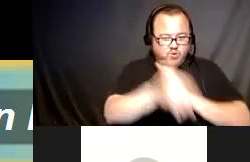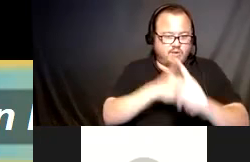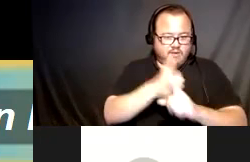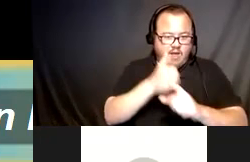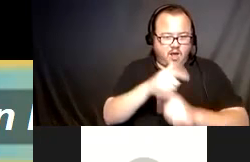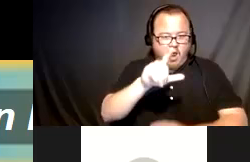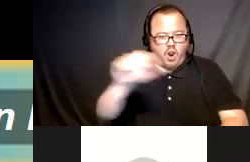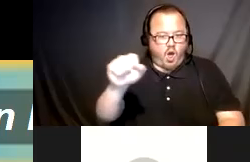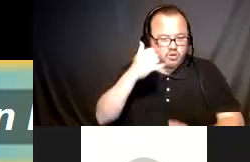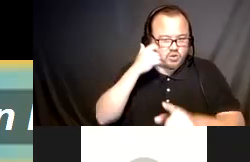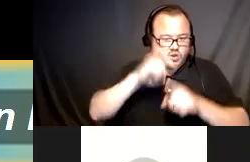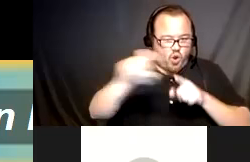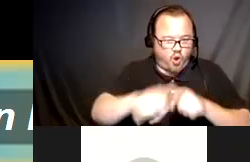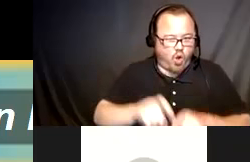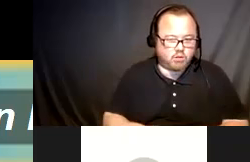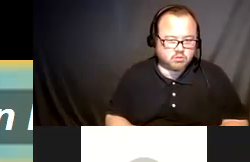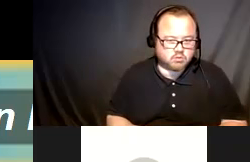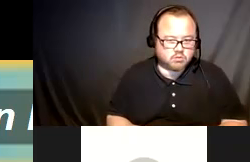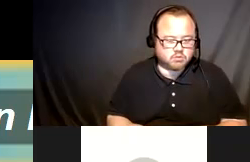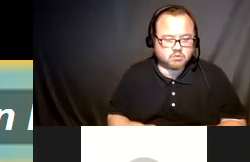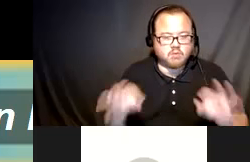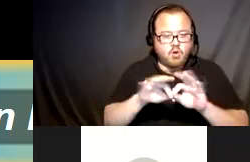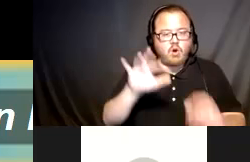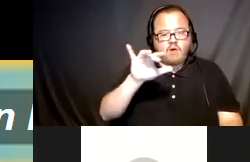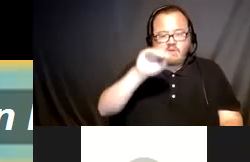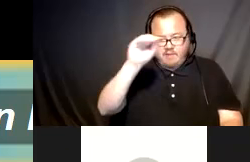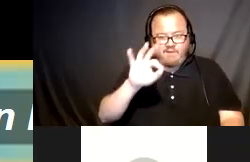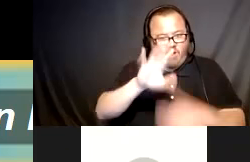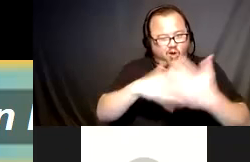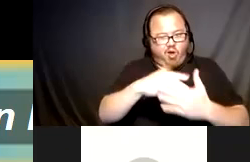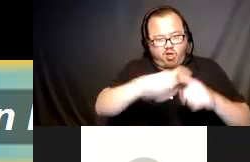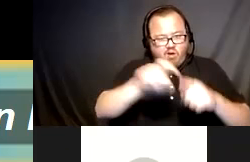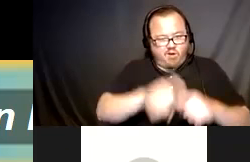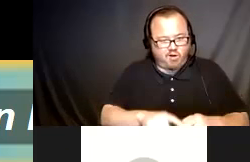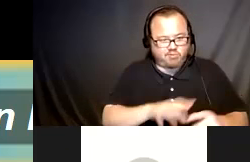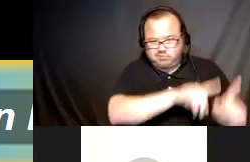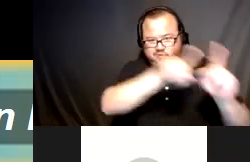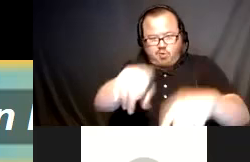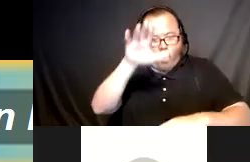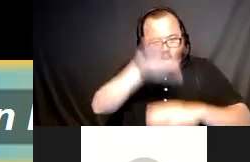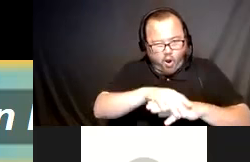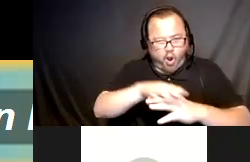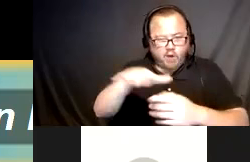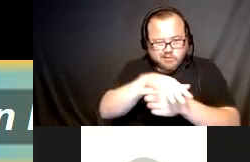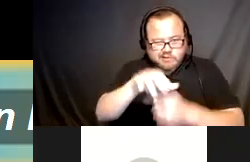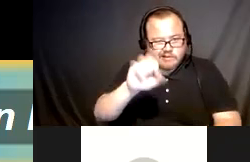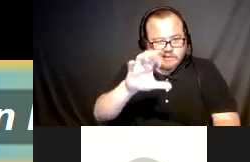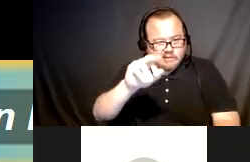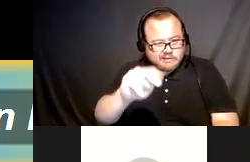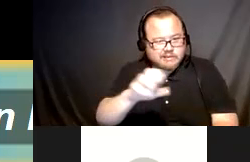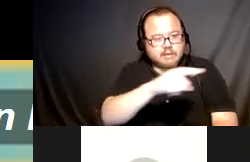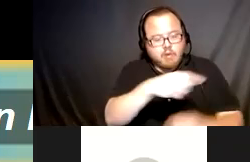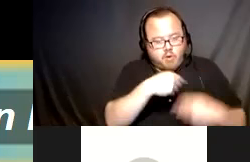goal, to get at least 25% of the suicide calls on scene for them to get a loss